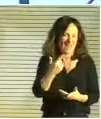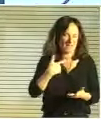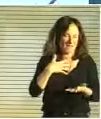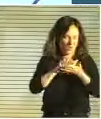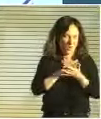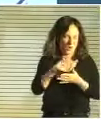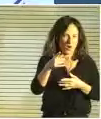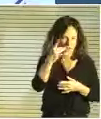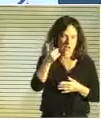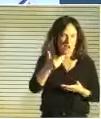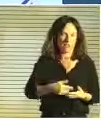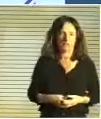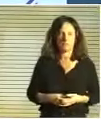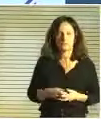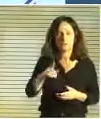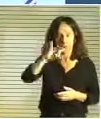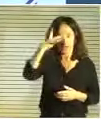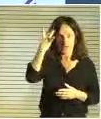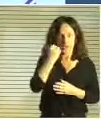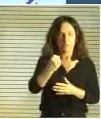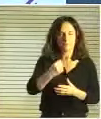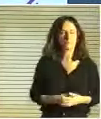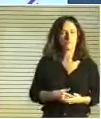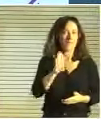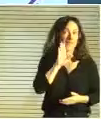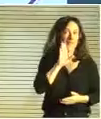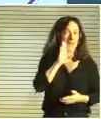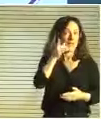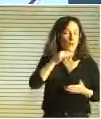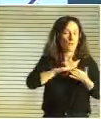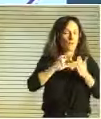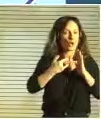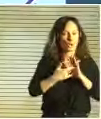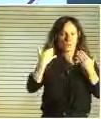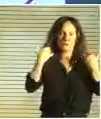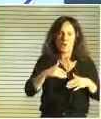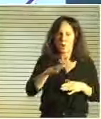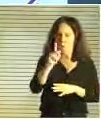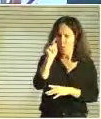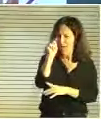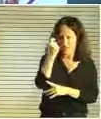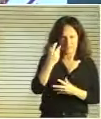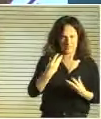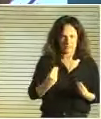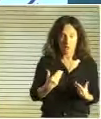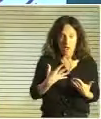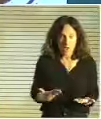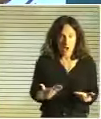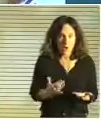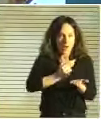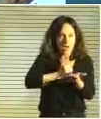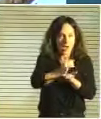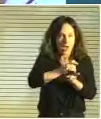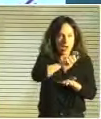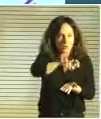happened, but it was a successful project. And now the olive farmers are happy, the wine yard